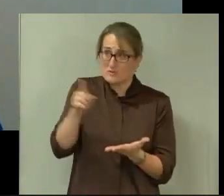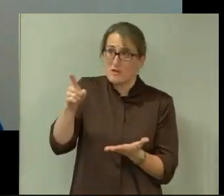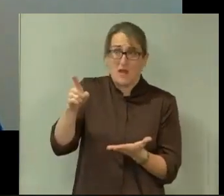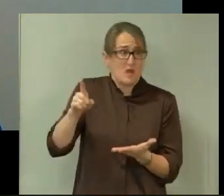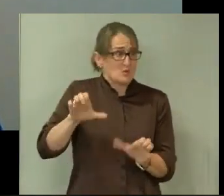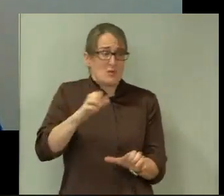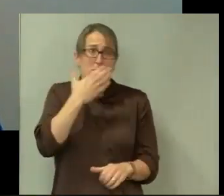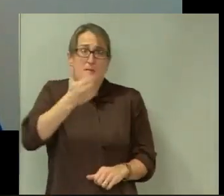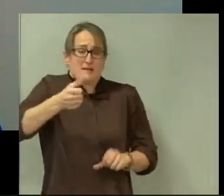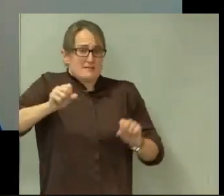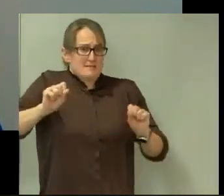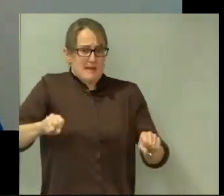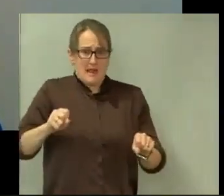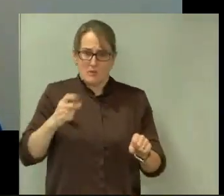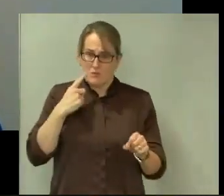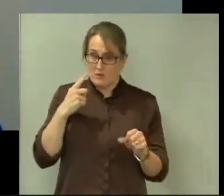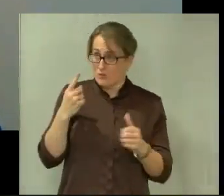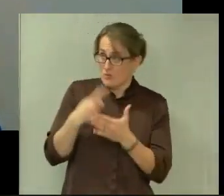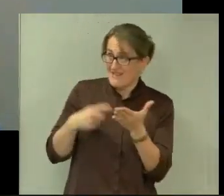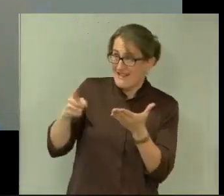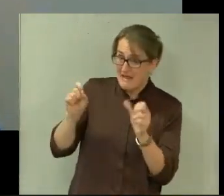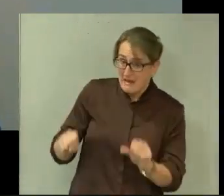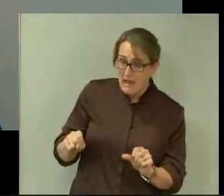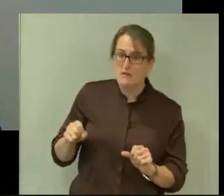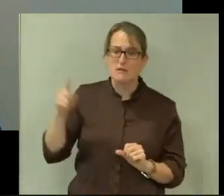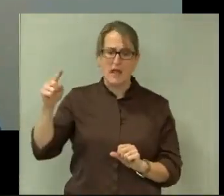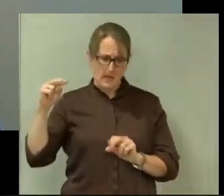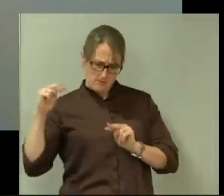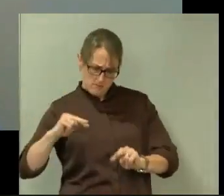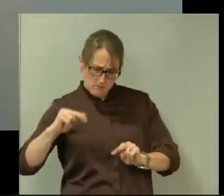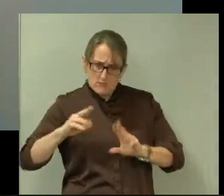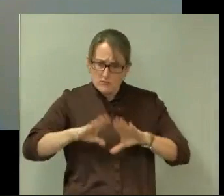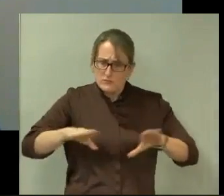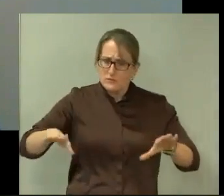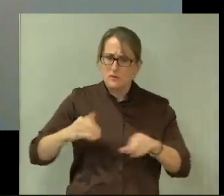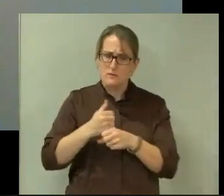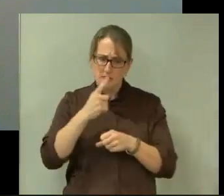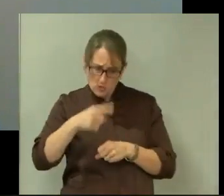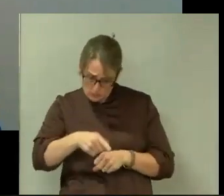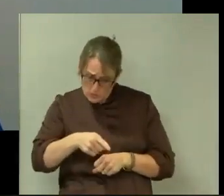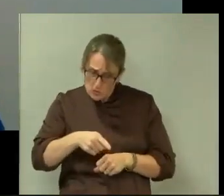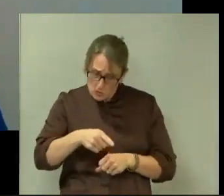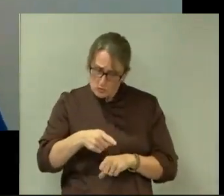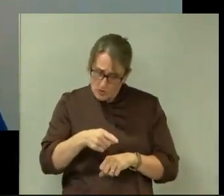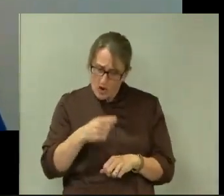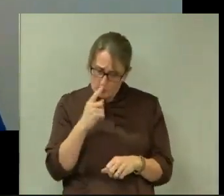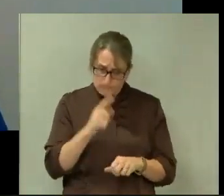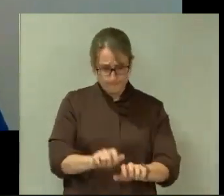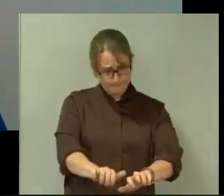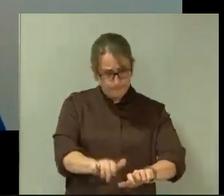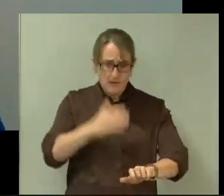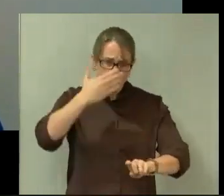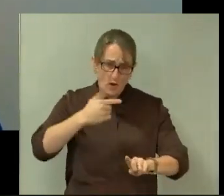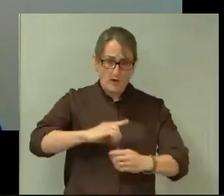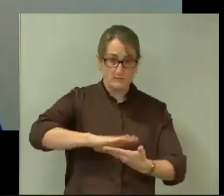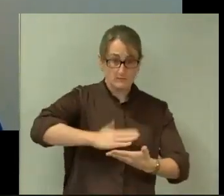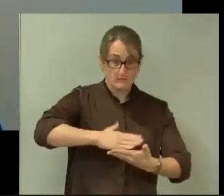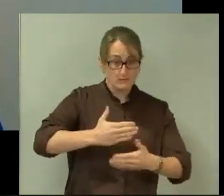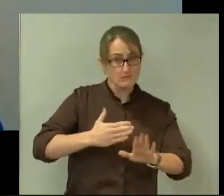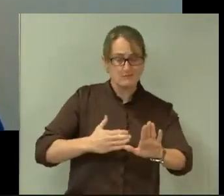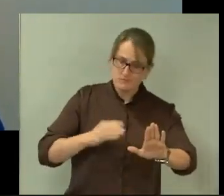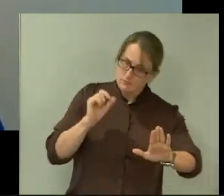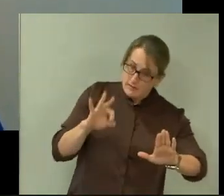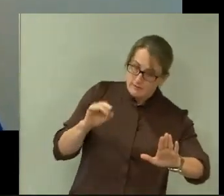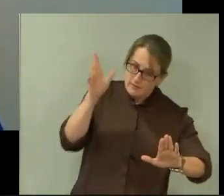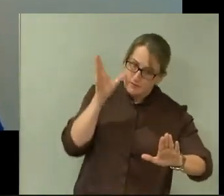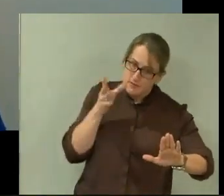it's most difficult because they can monitor their children, watch them, make sure they're on their devices if the parents are home. But